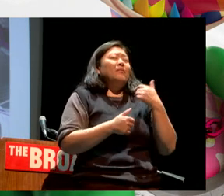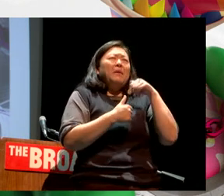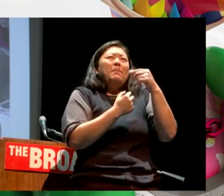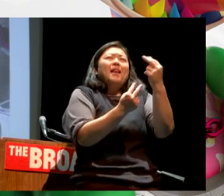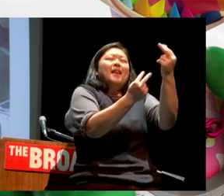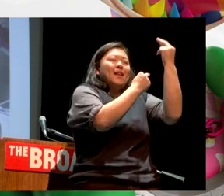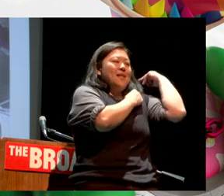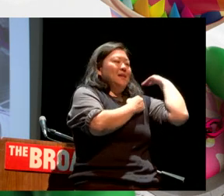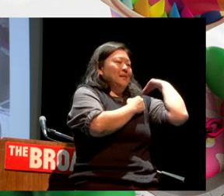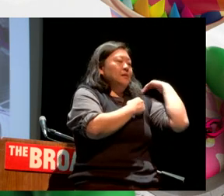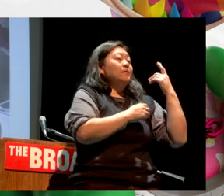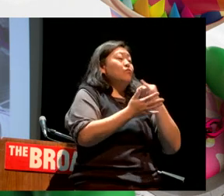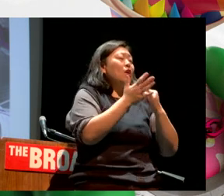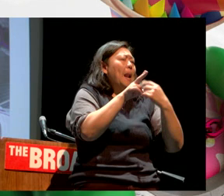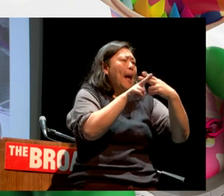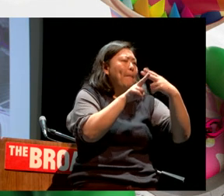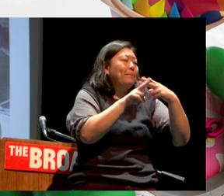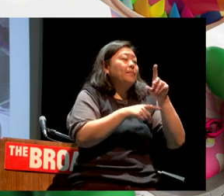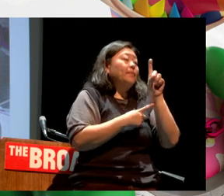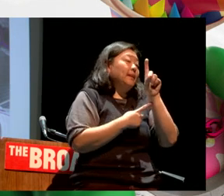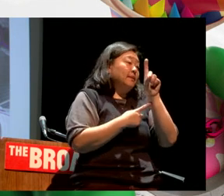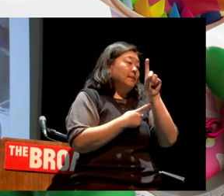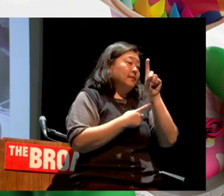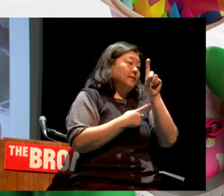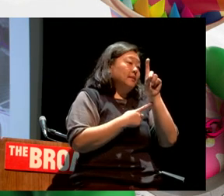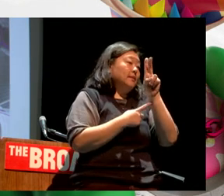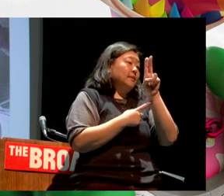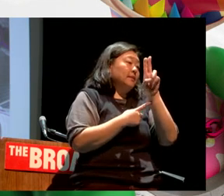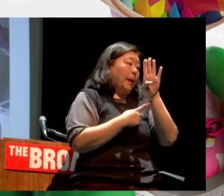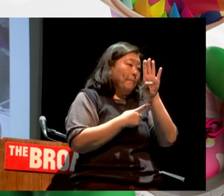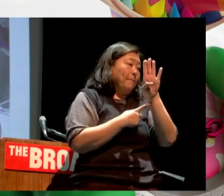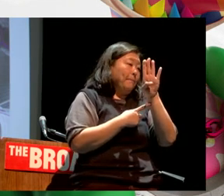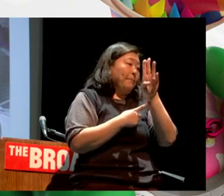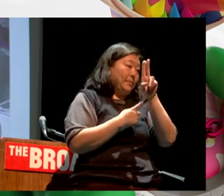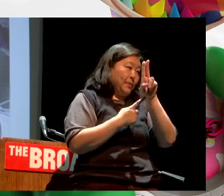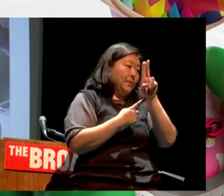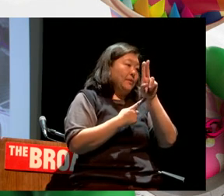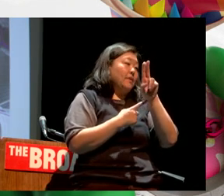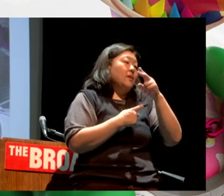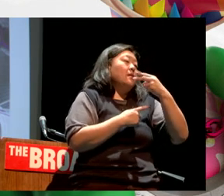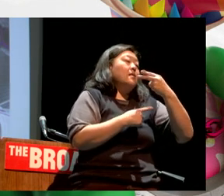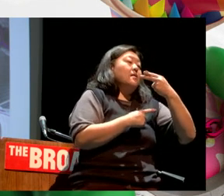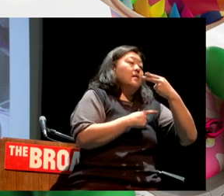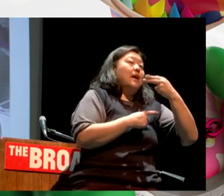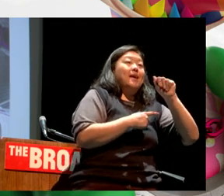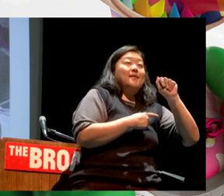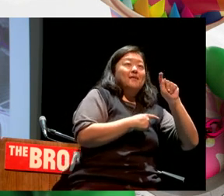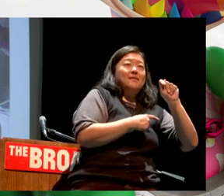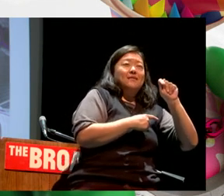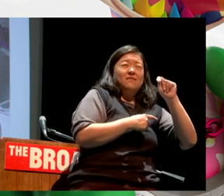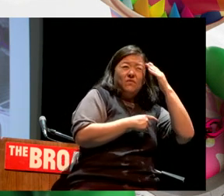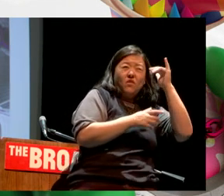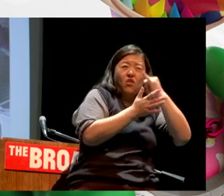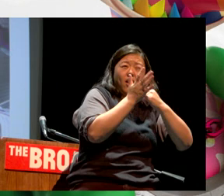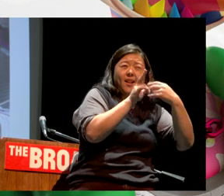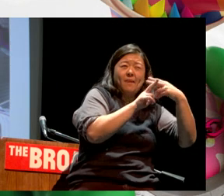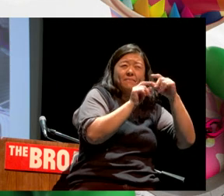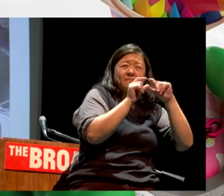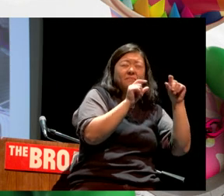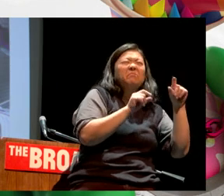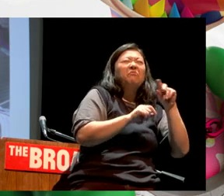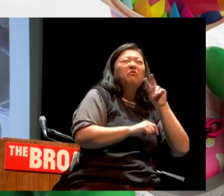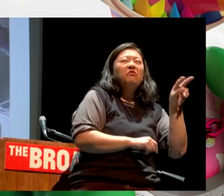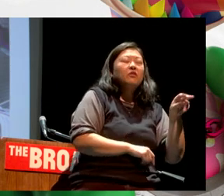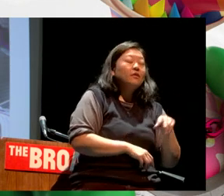feedback. And that's it. And then we're ready to launch, and we launched. And for us, it was really an amazing experience, because I think it's us, we come